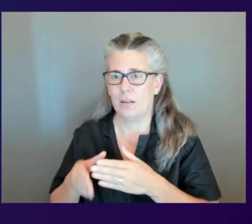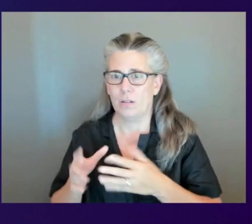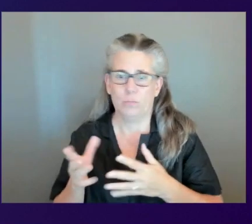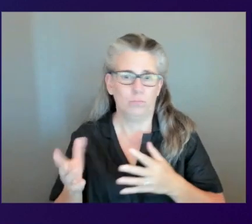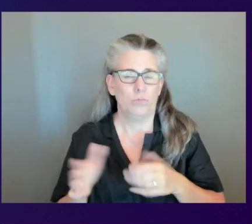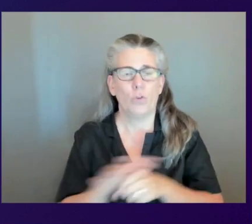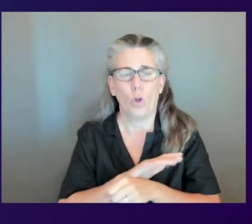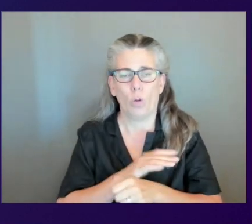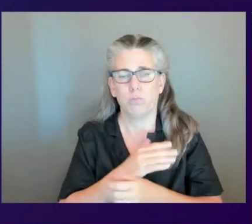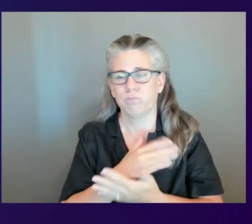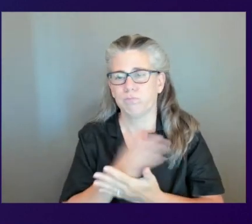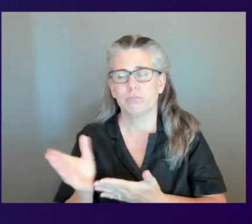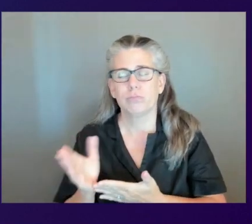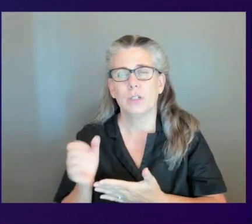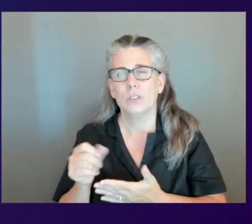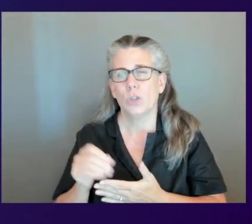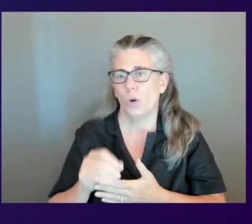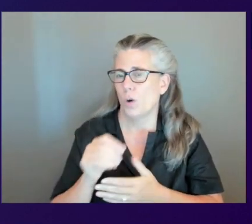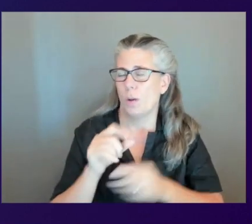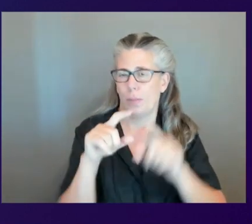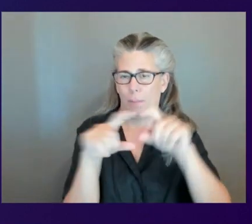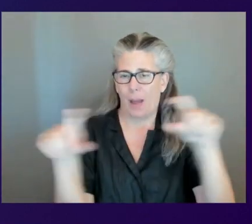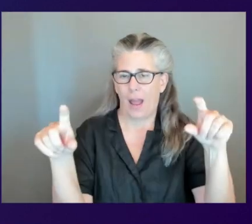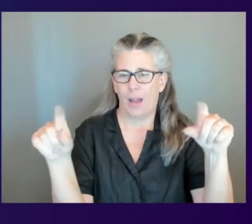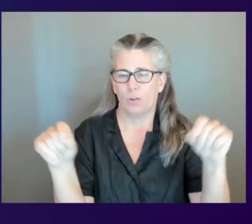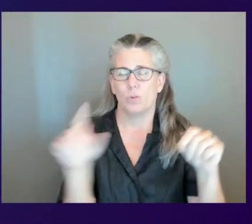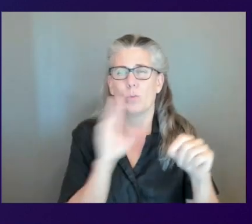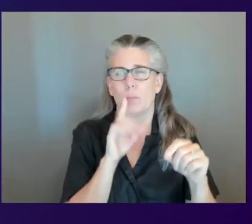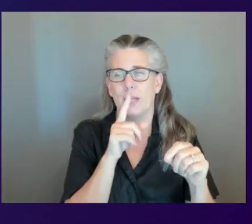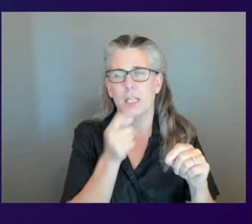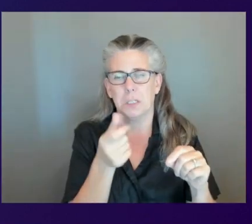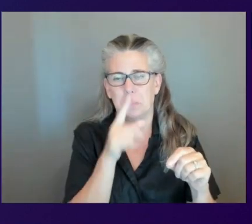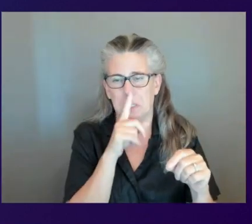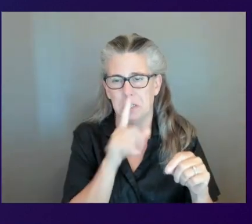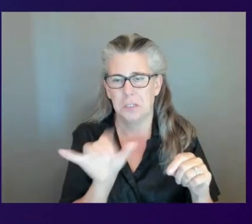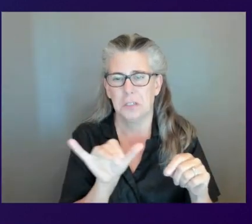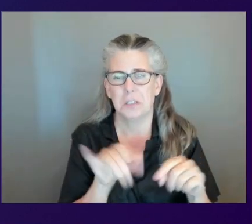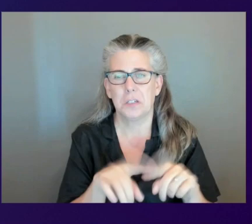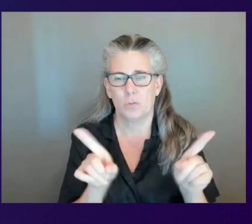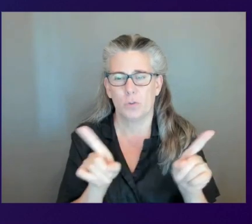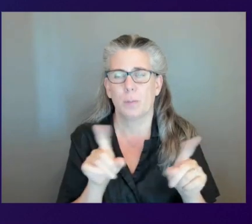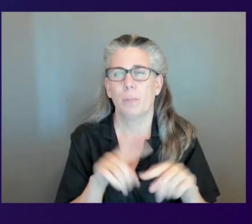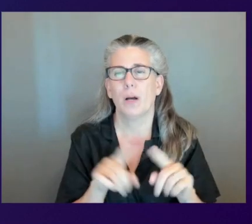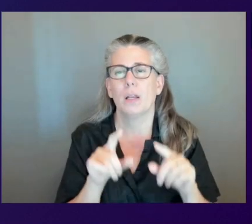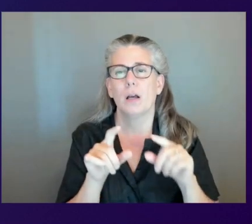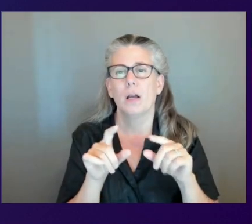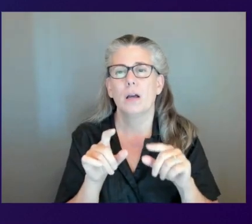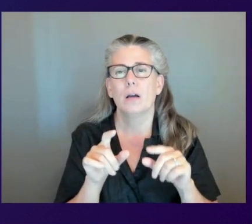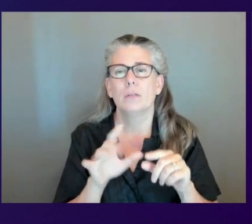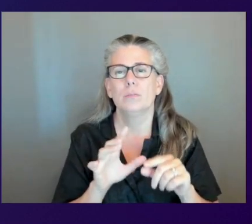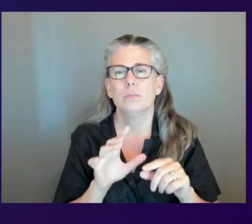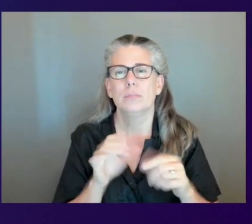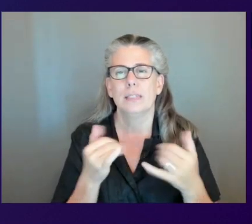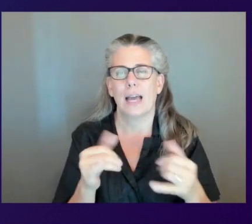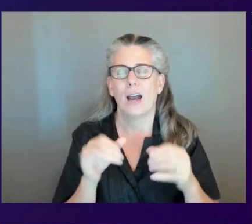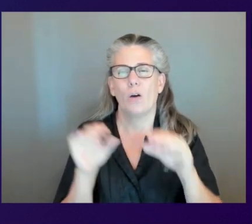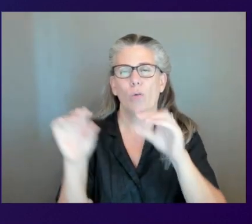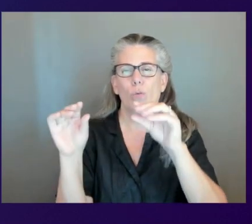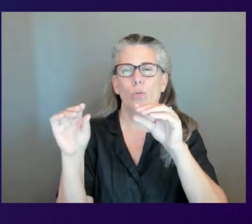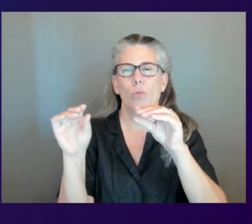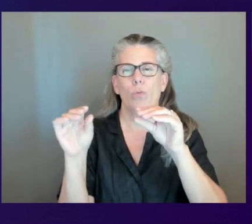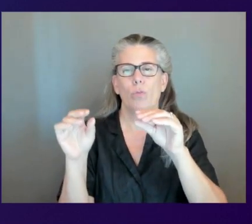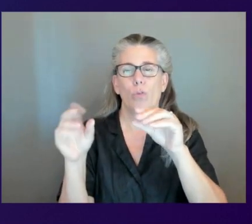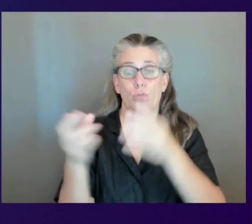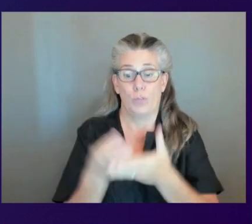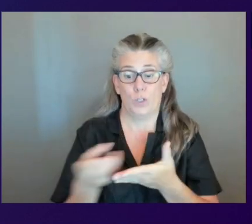different. But the banner feature here is essentially that the toolbar is essentially now a floating resource, and you